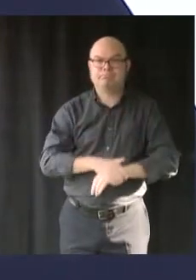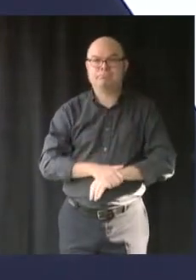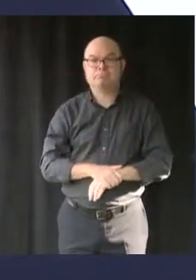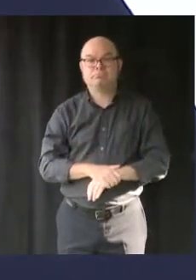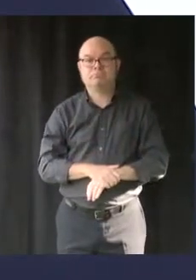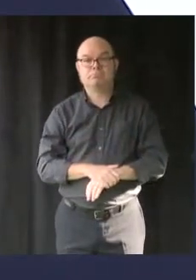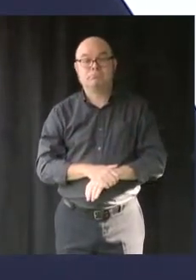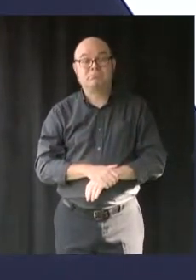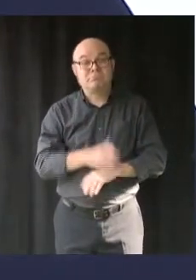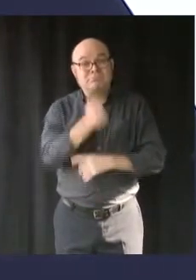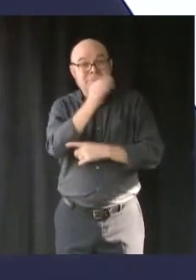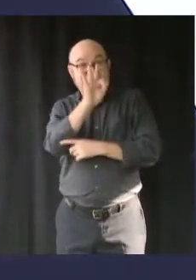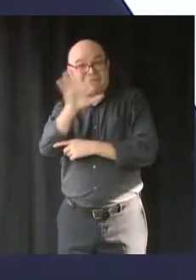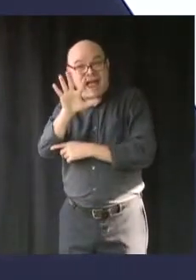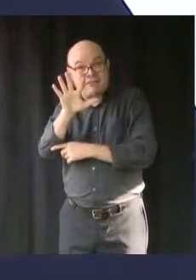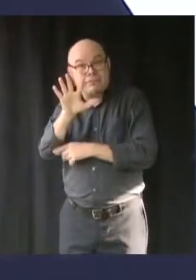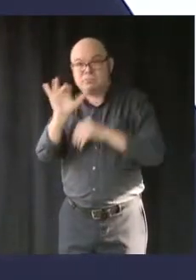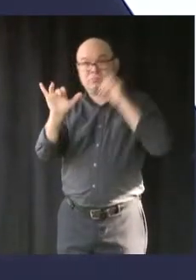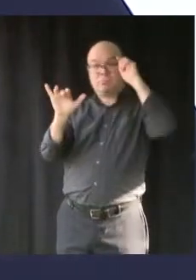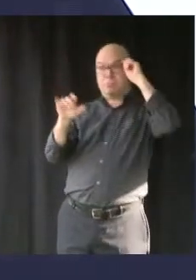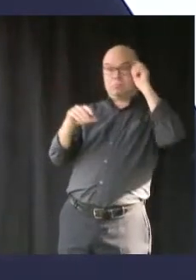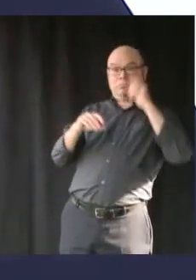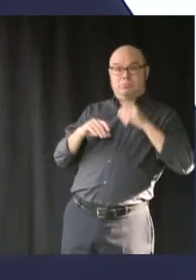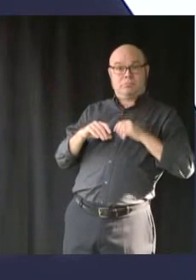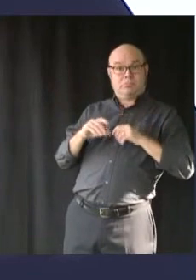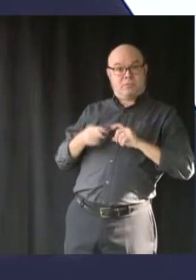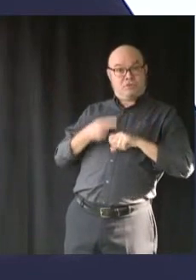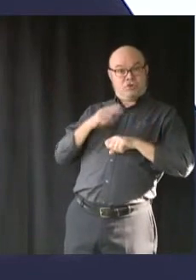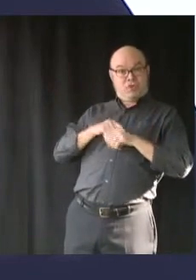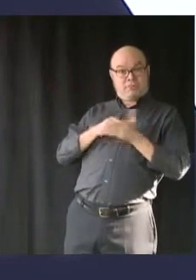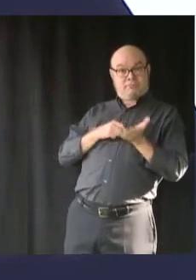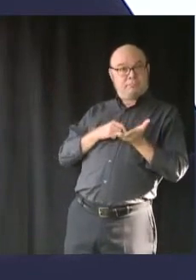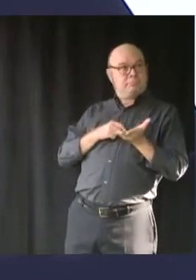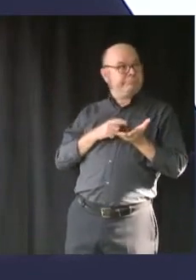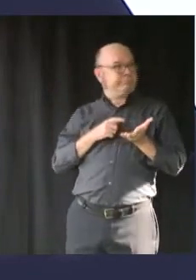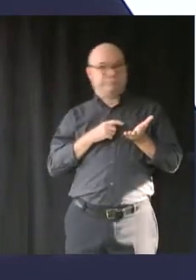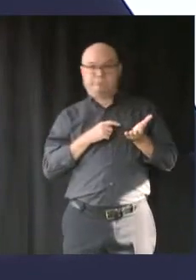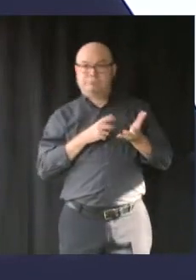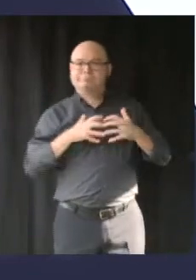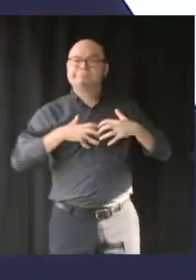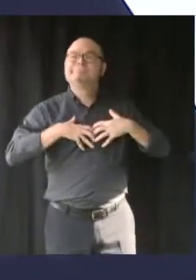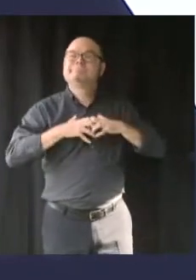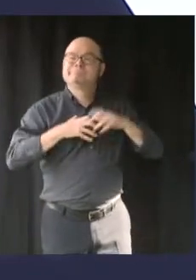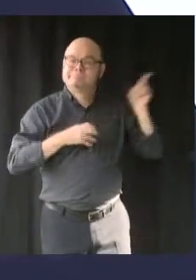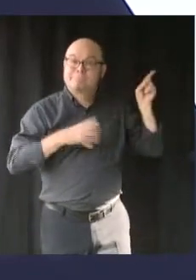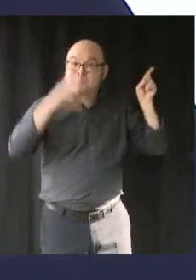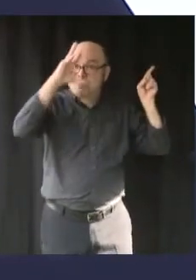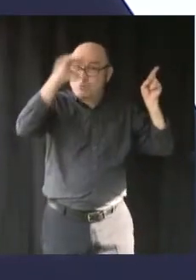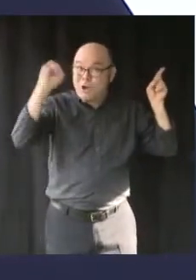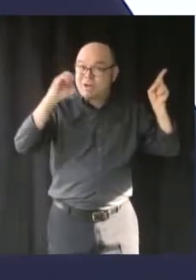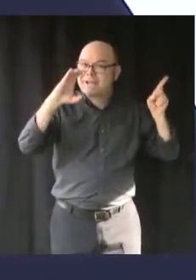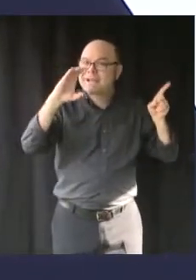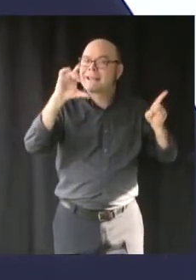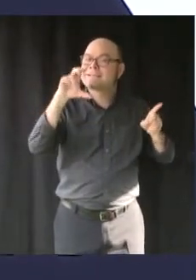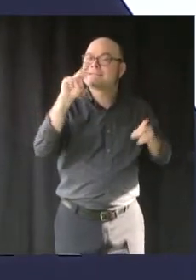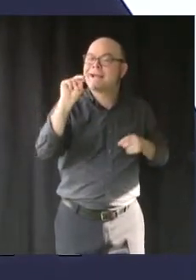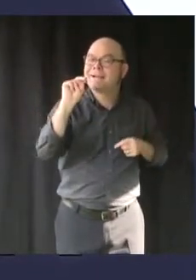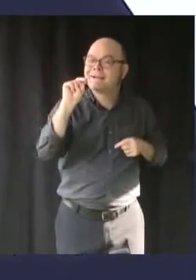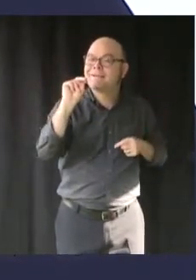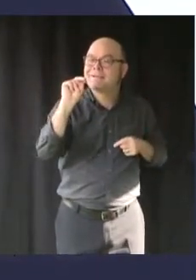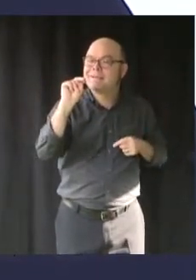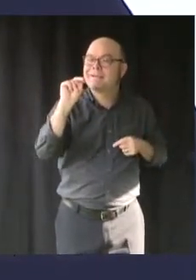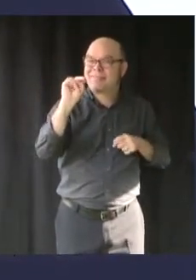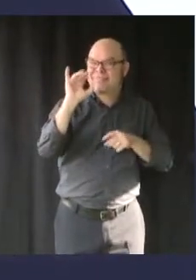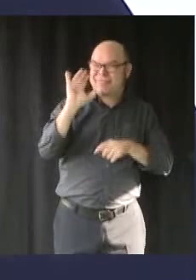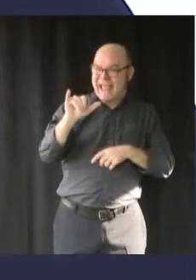first dedicated by President Clinton and Senator Dodd on the 50th anniversary of the start of the Nuremberg trials, it